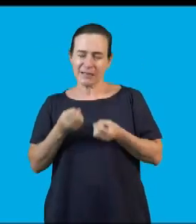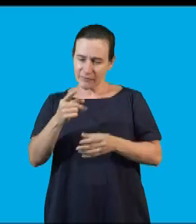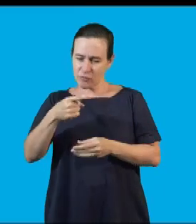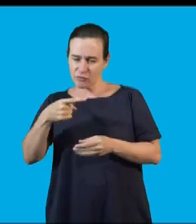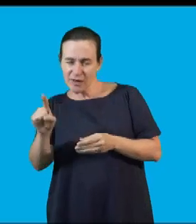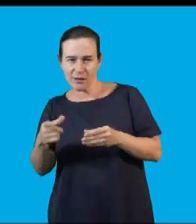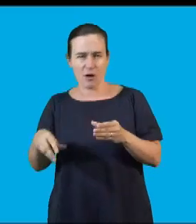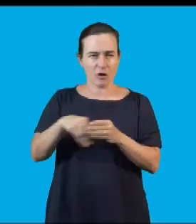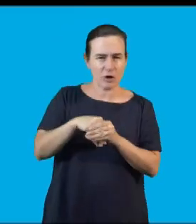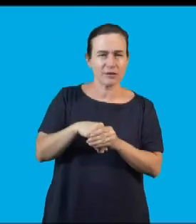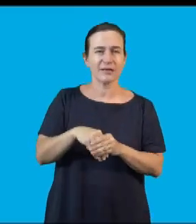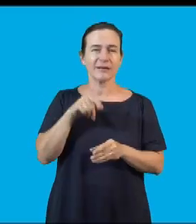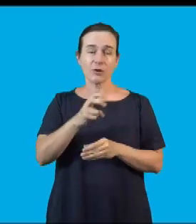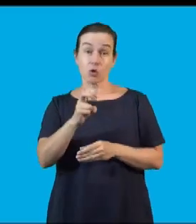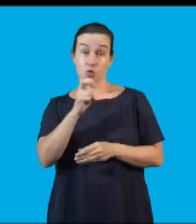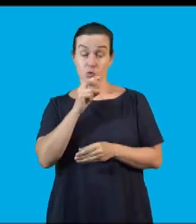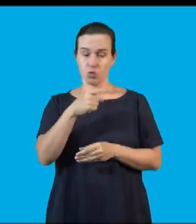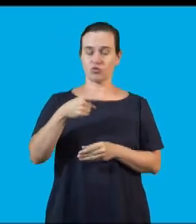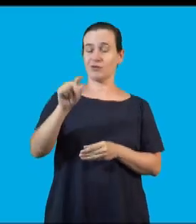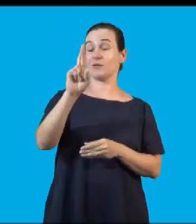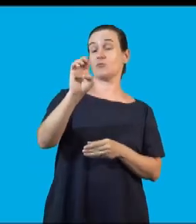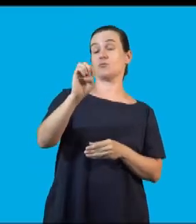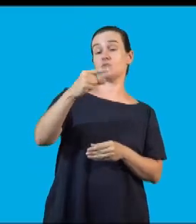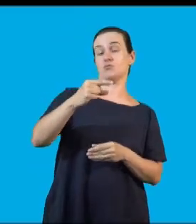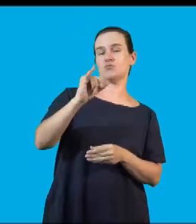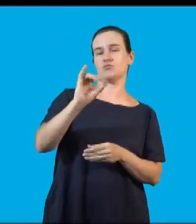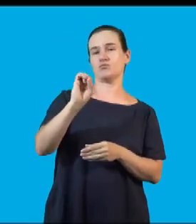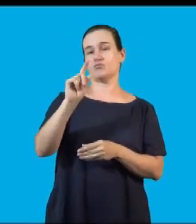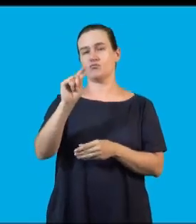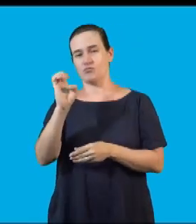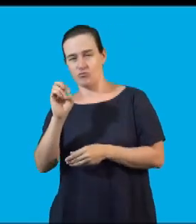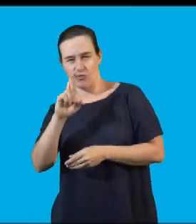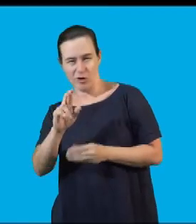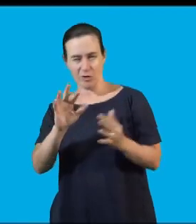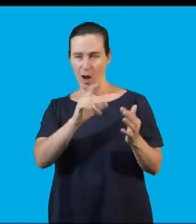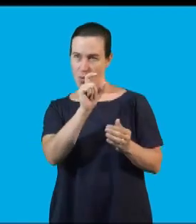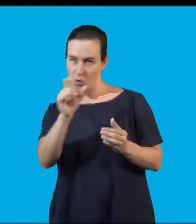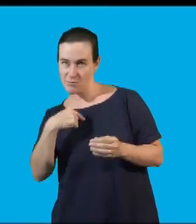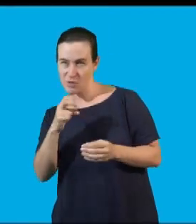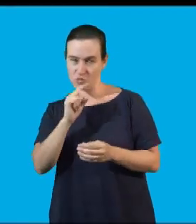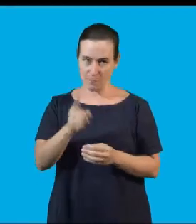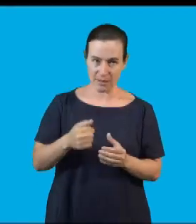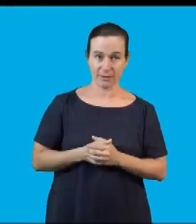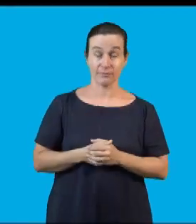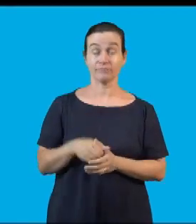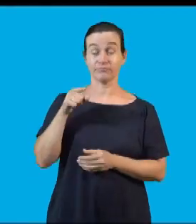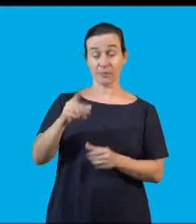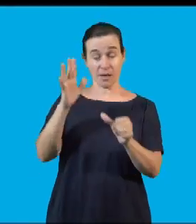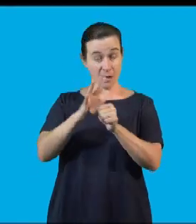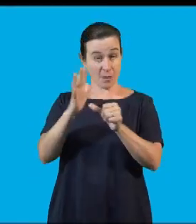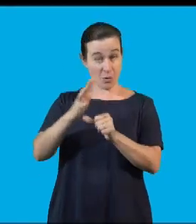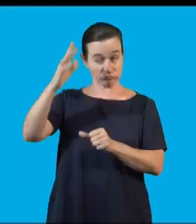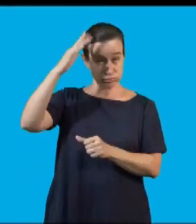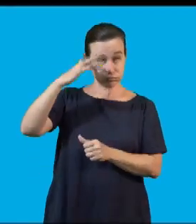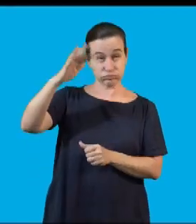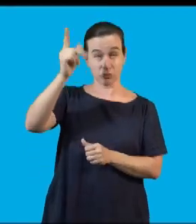the correct register to the specific text. Key theory aspects include